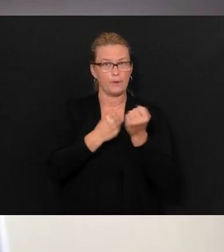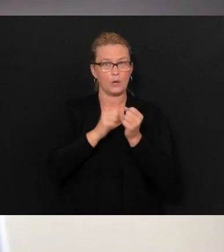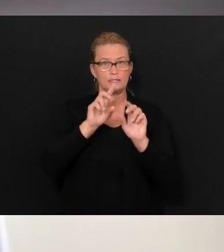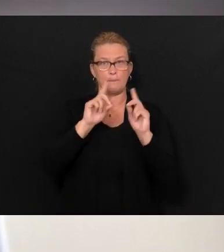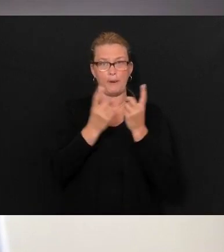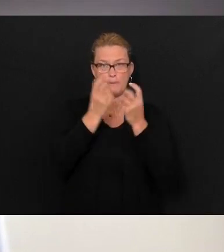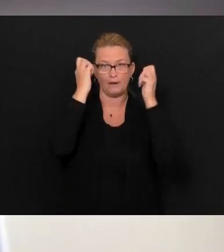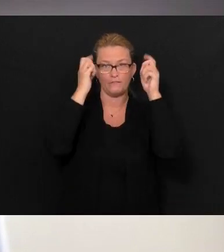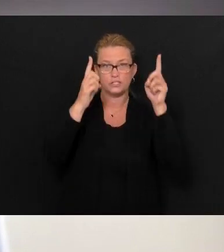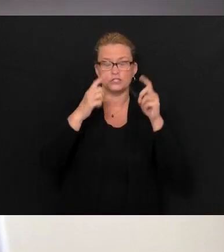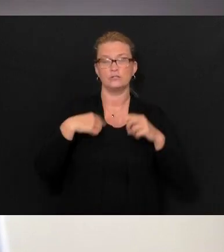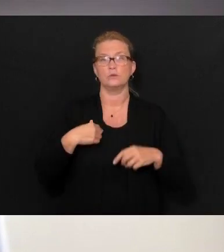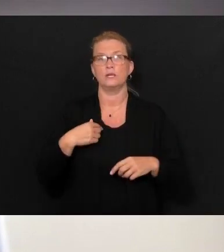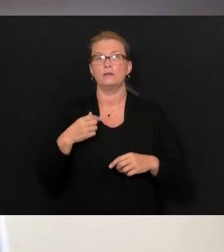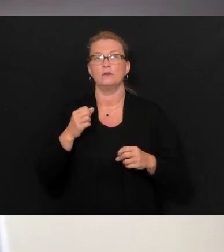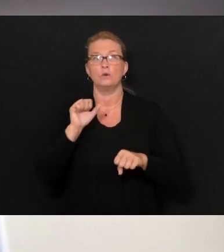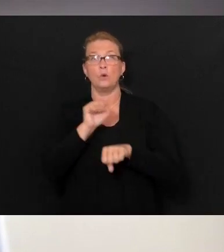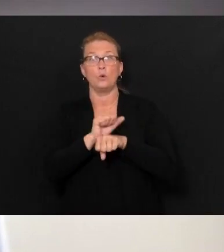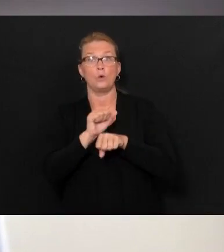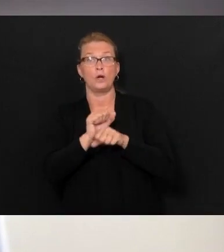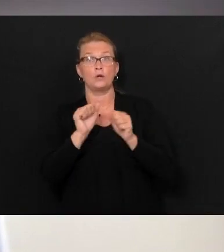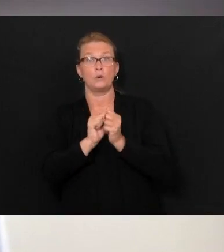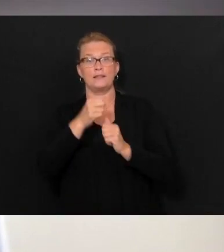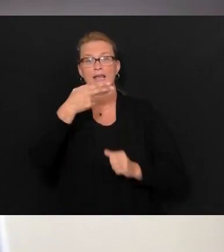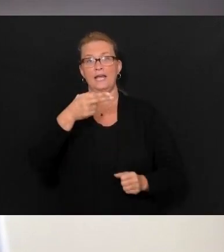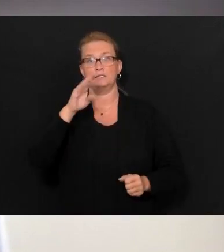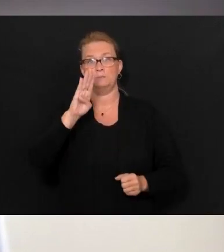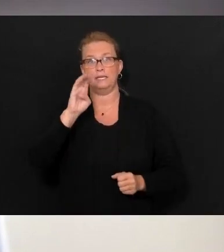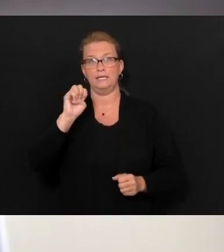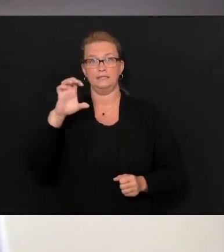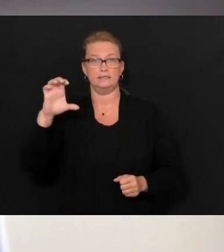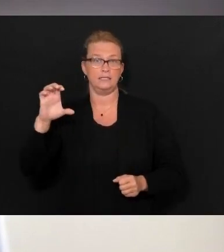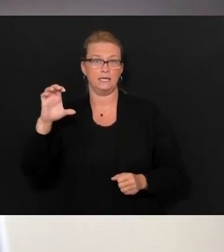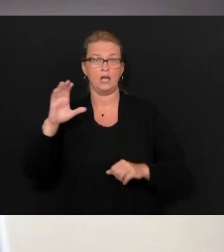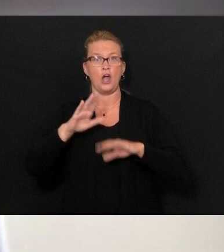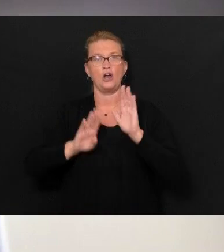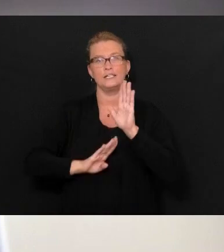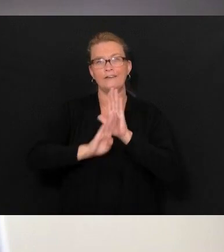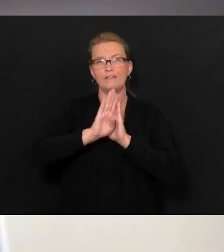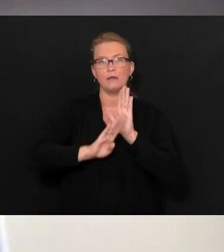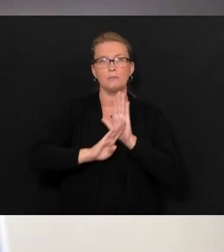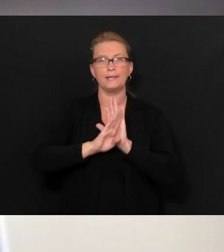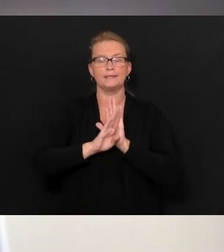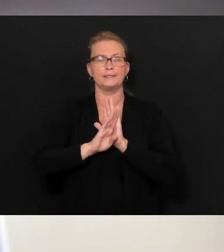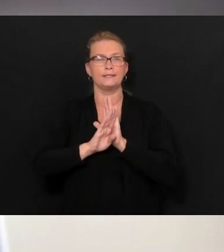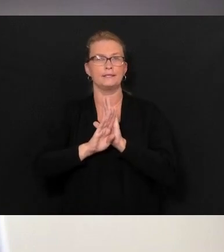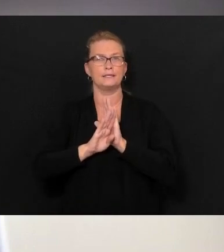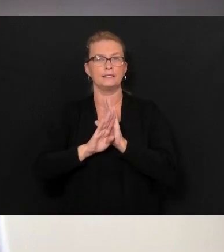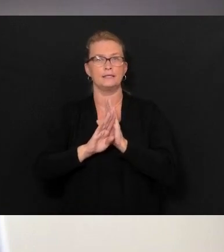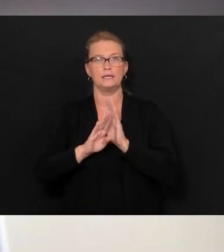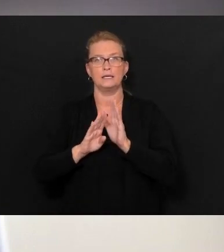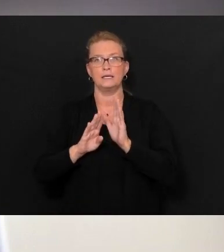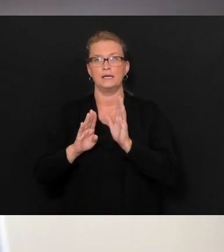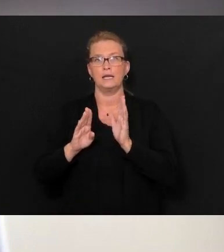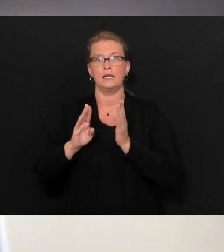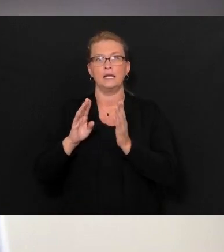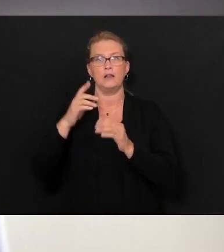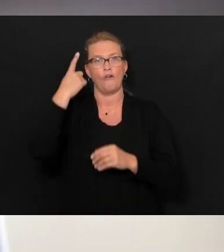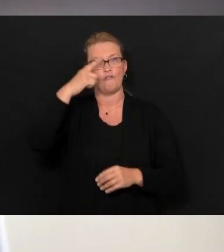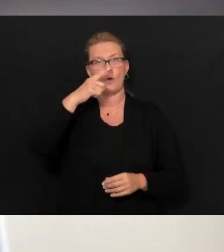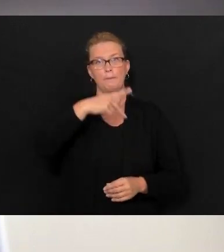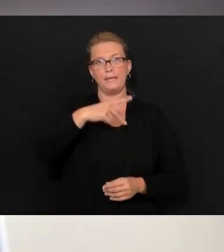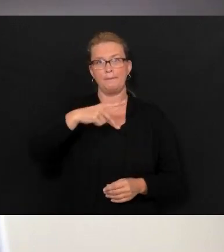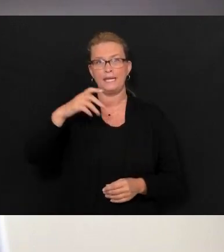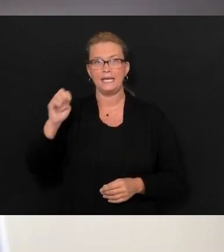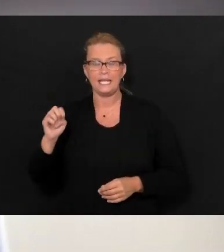with Department of Education and HEPC on developing a burn rate for PPE